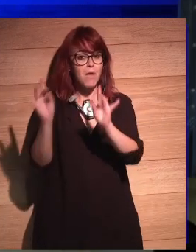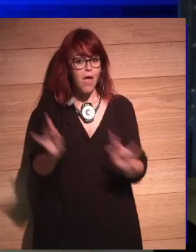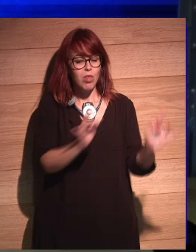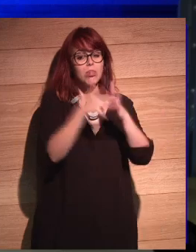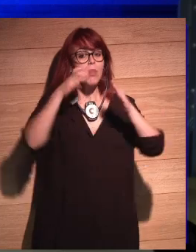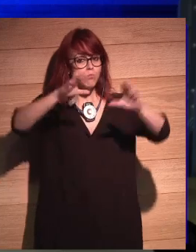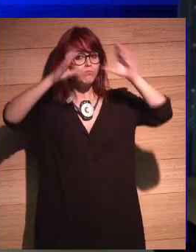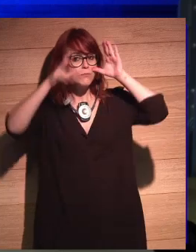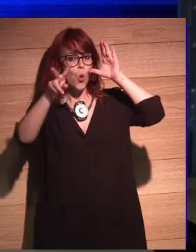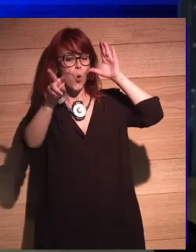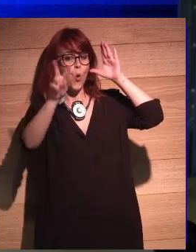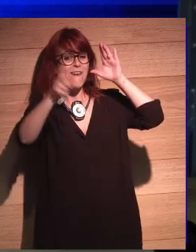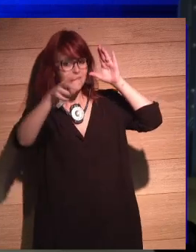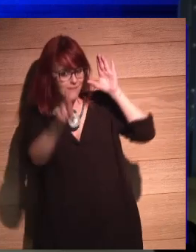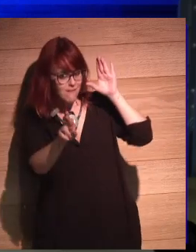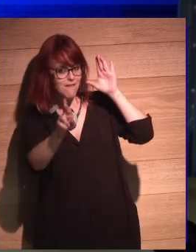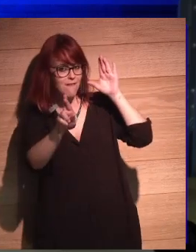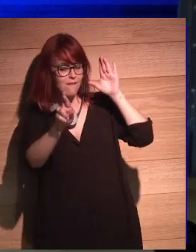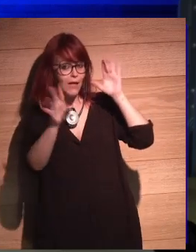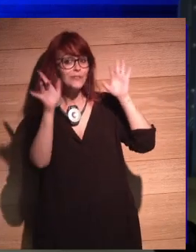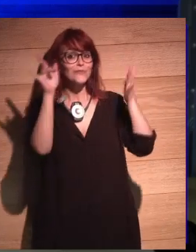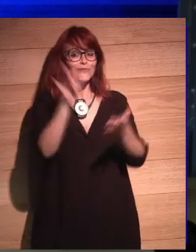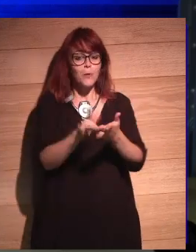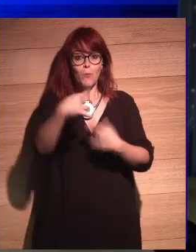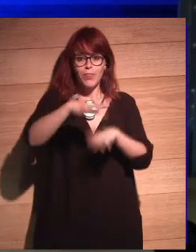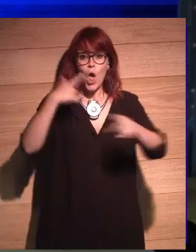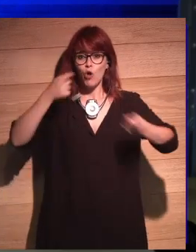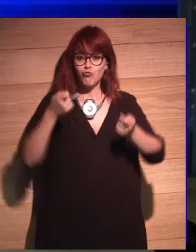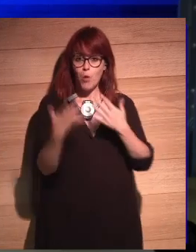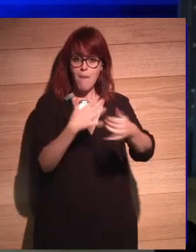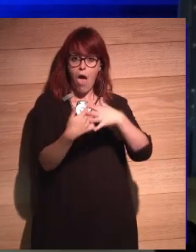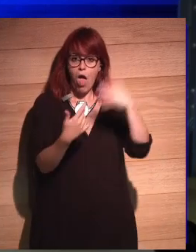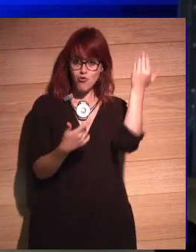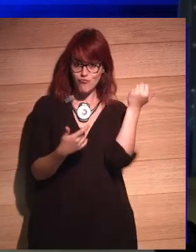literally just kind of looking around, holding a controller, and there's more that can be done.